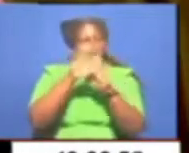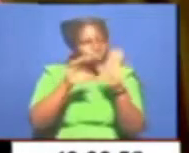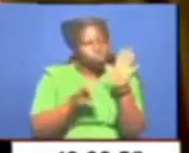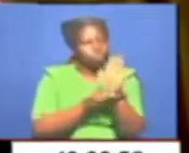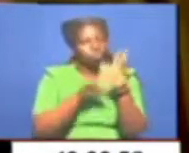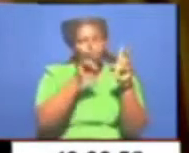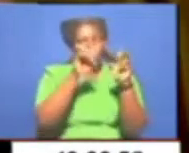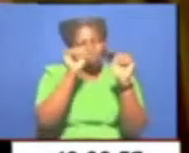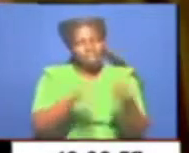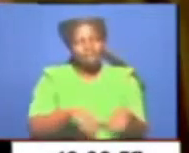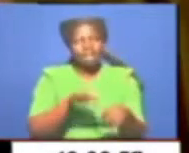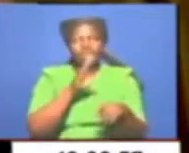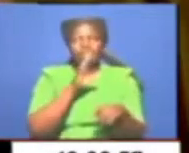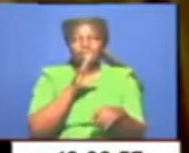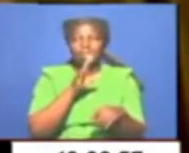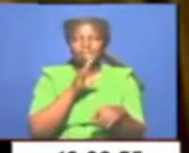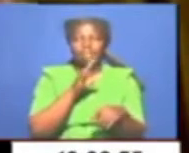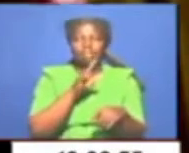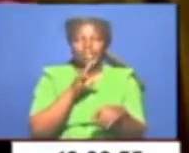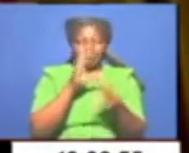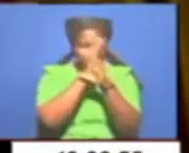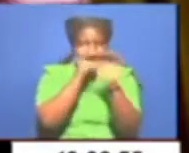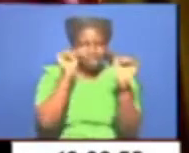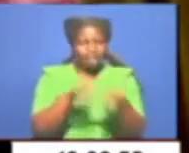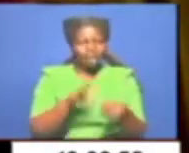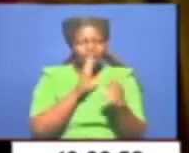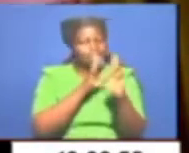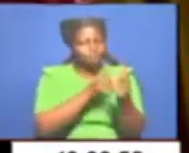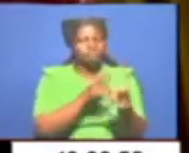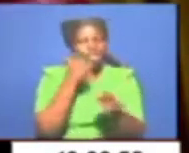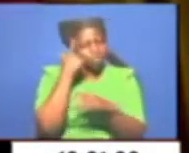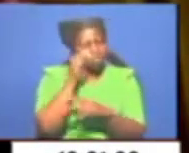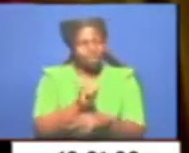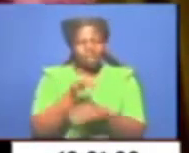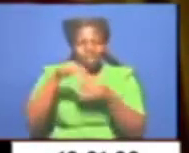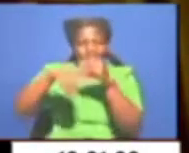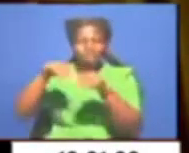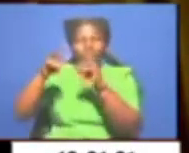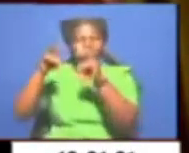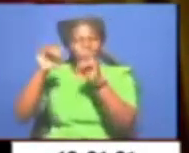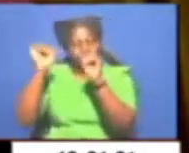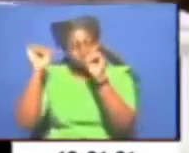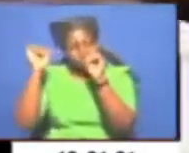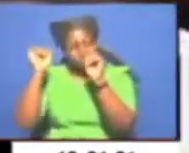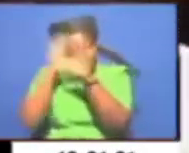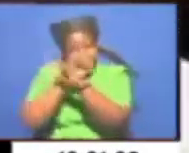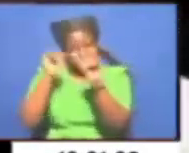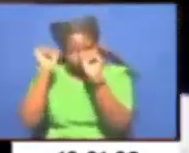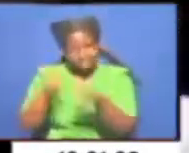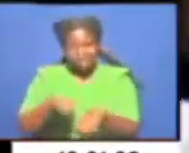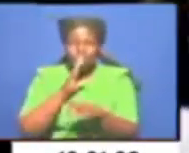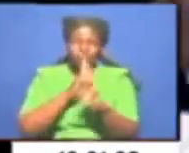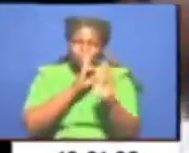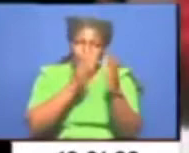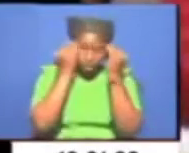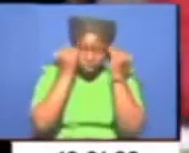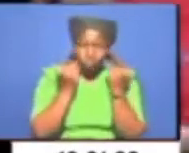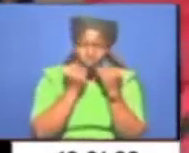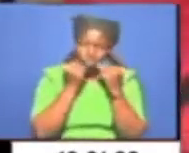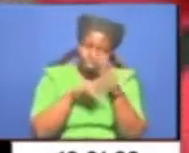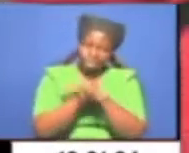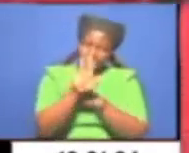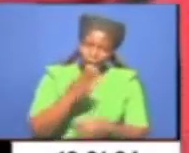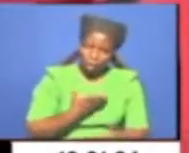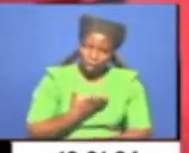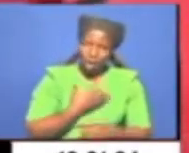brought against the president. Electoral matters can be brought against the president in his own name. So when we